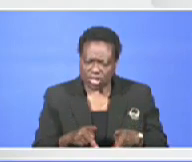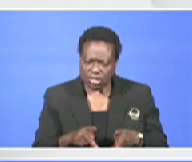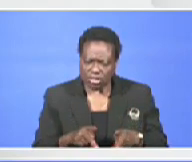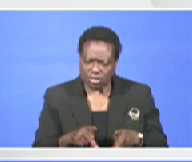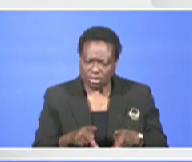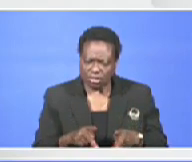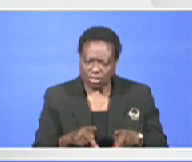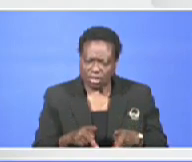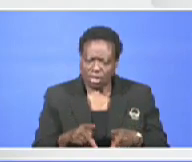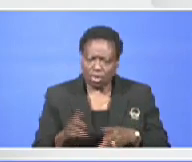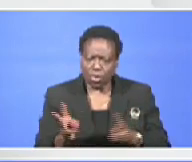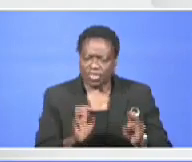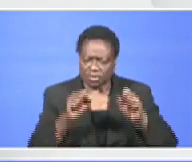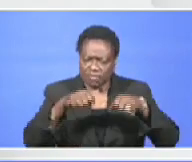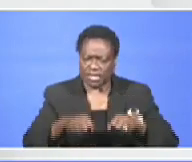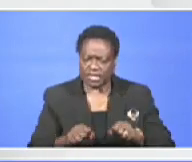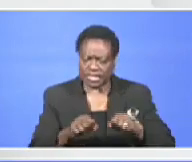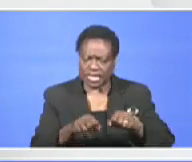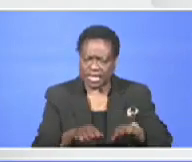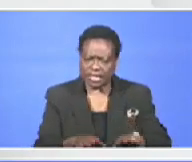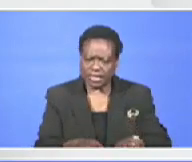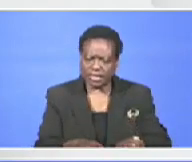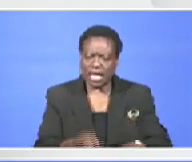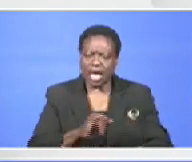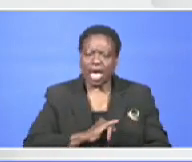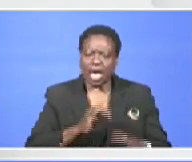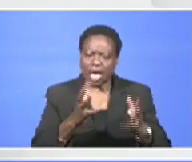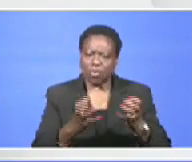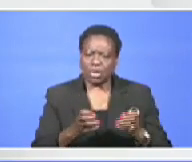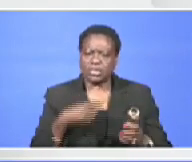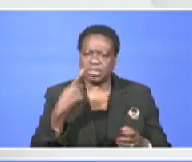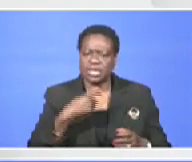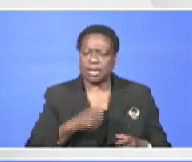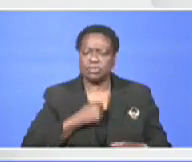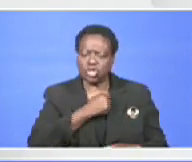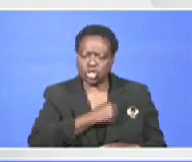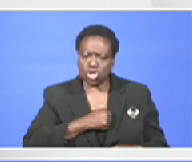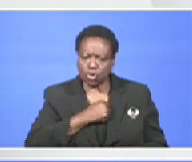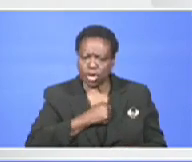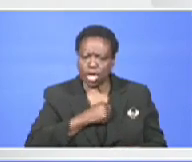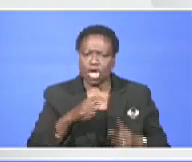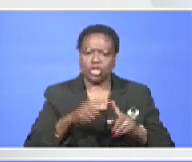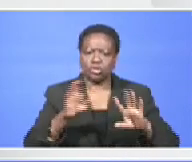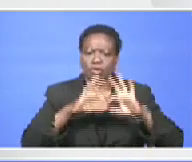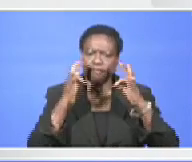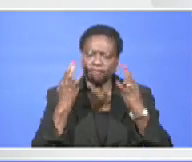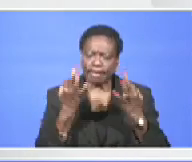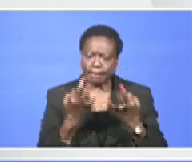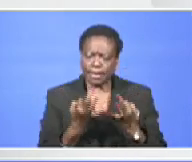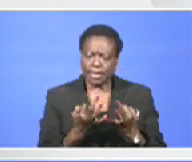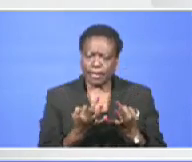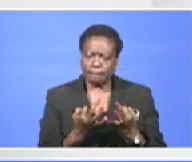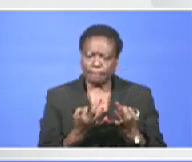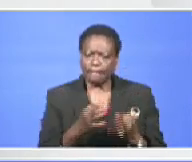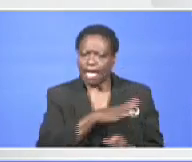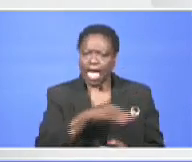seas. But again, I want to send condolence to those families, and we will